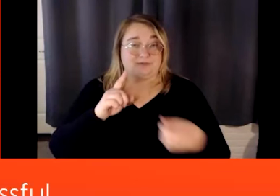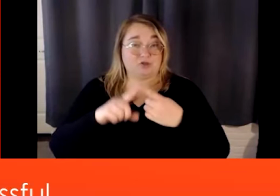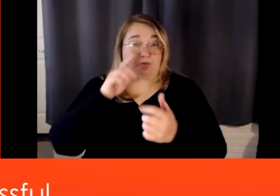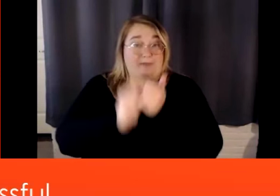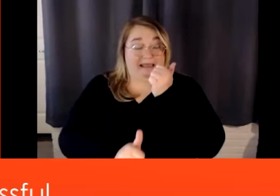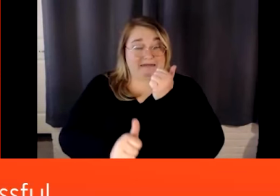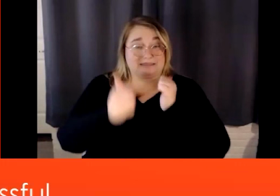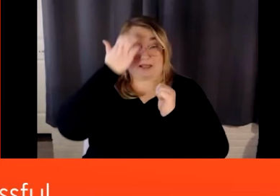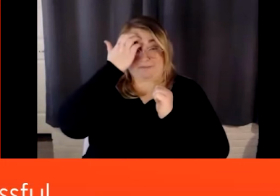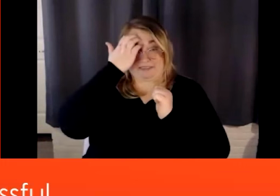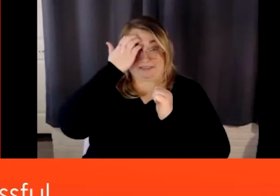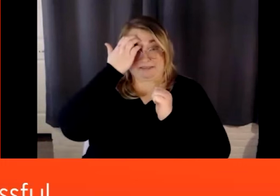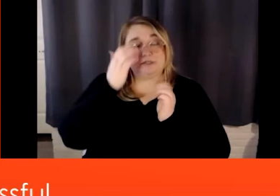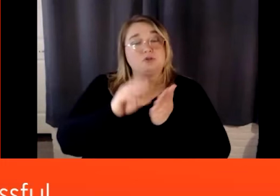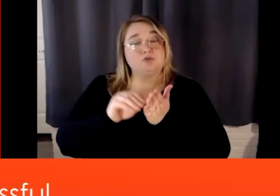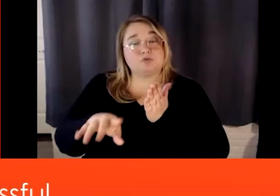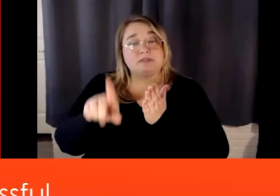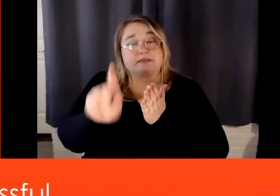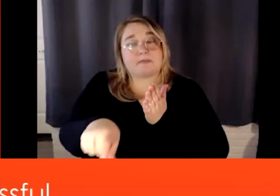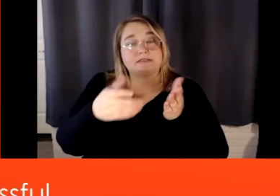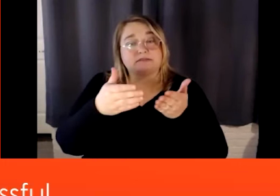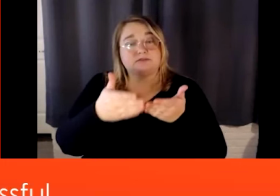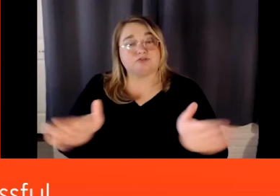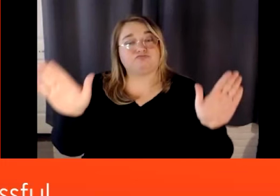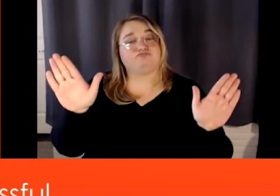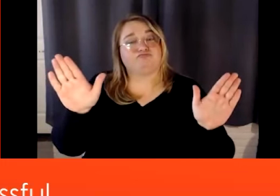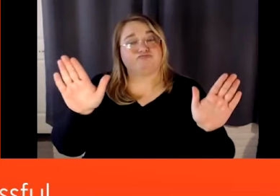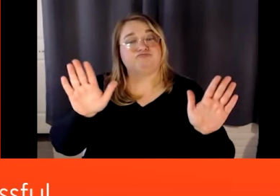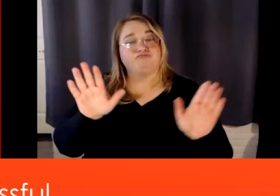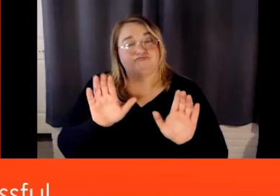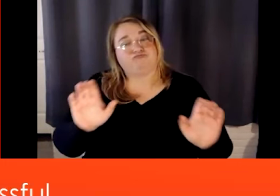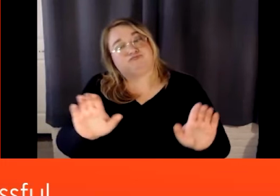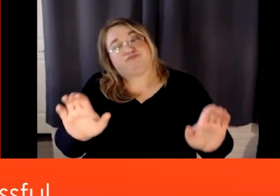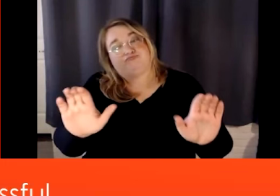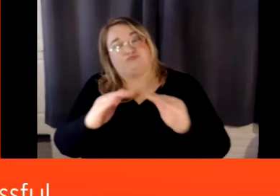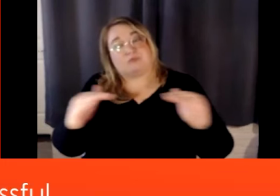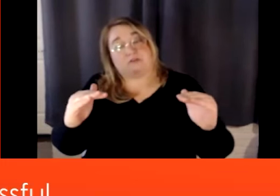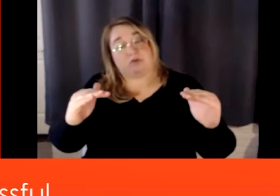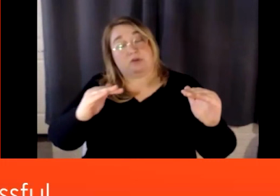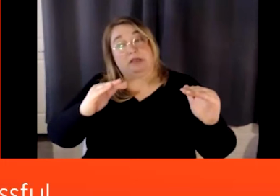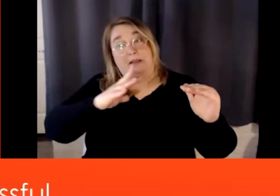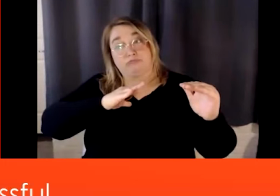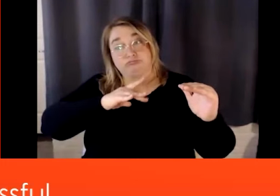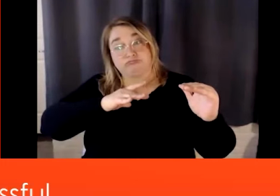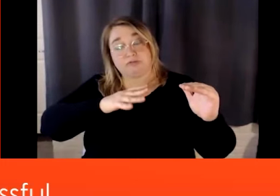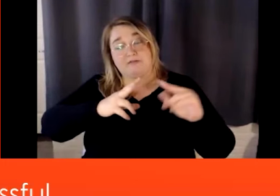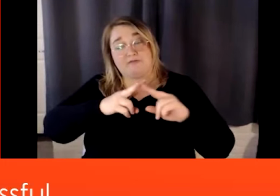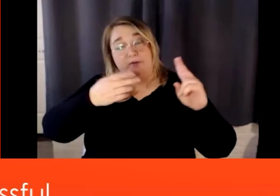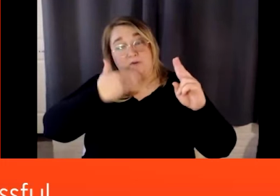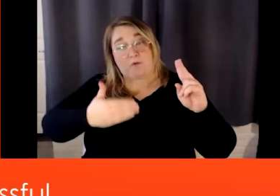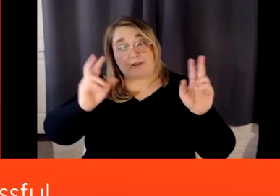students must generally perform at a level considered to be very good or excellent. Now that's another key point here, very good or